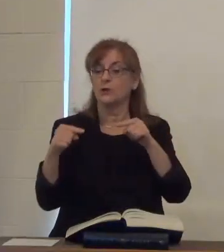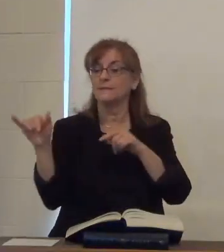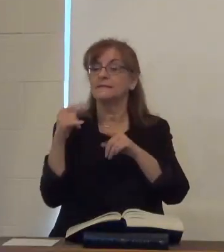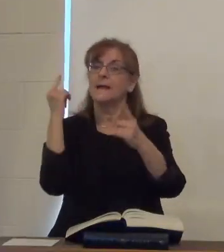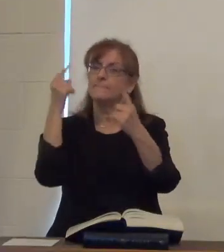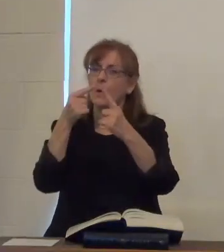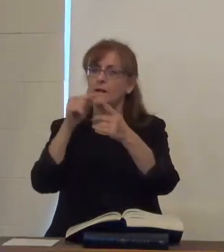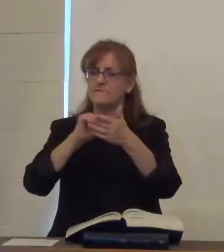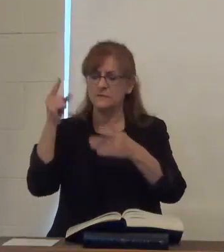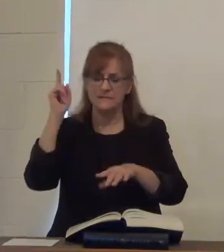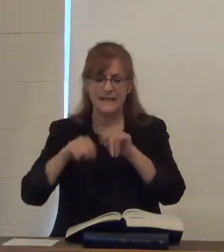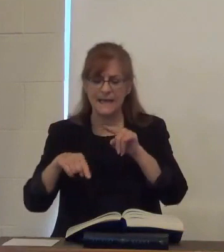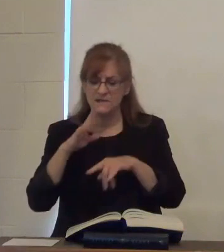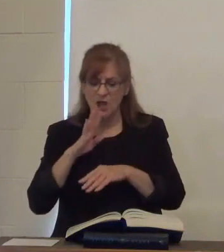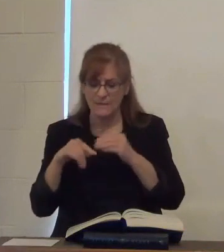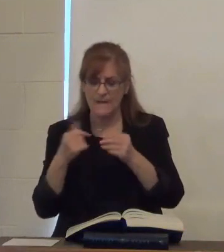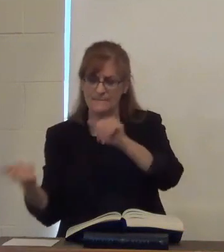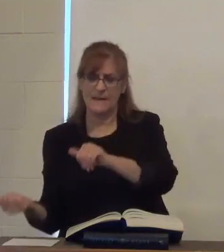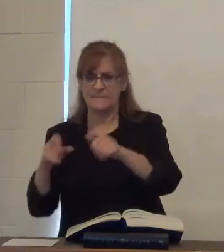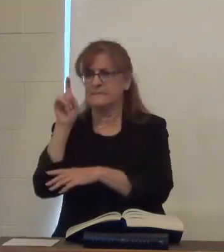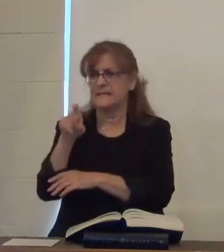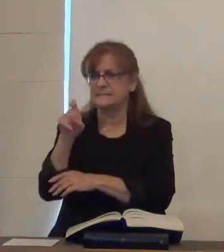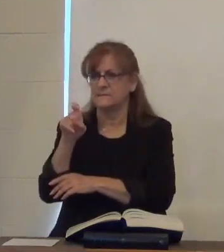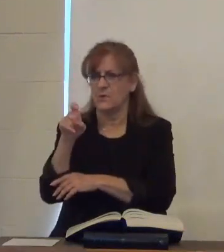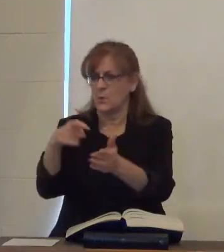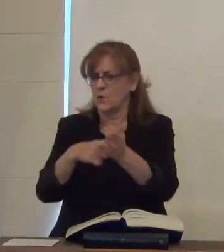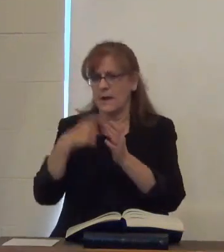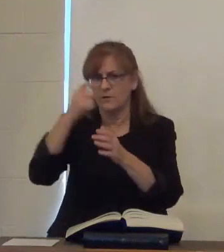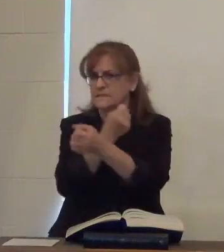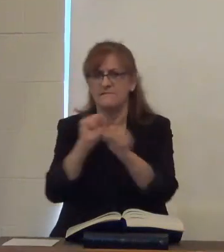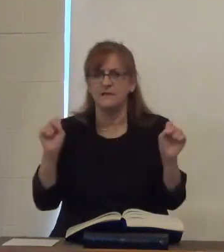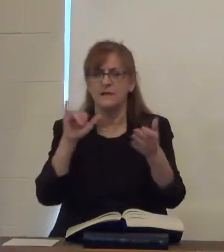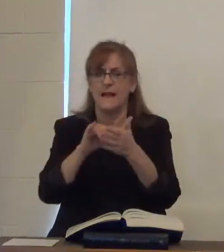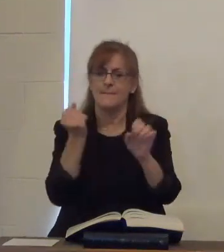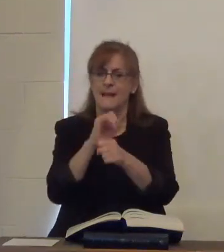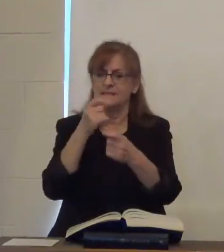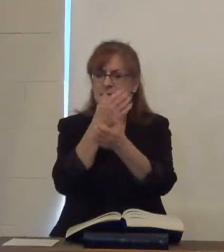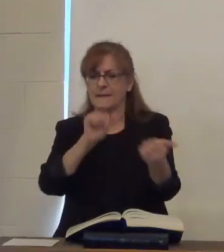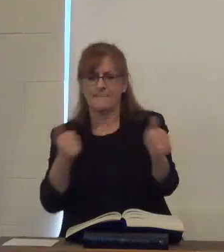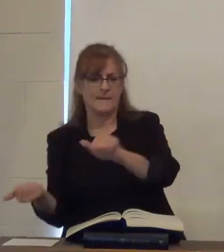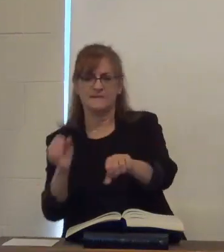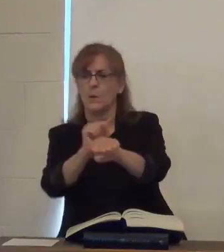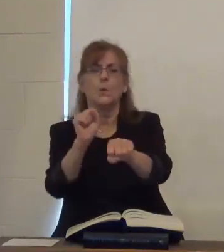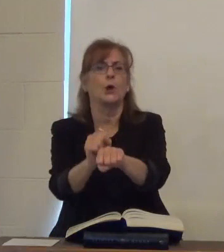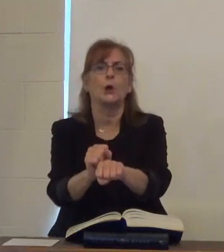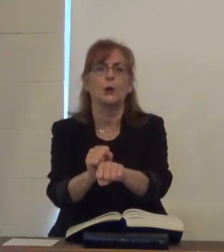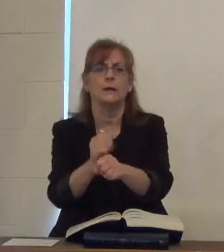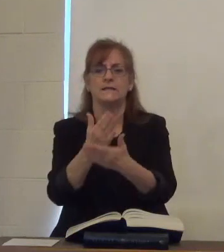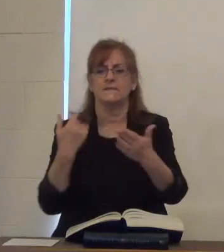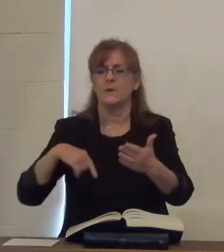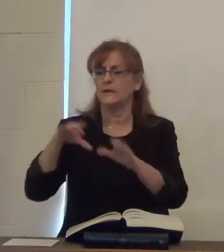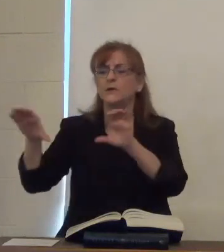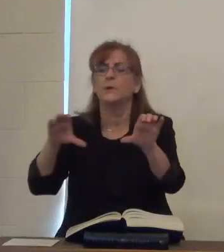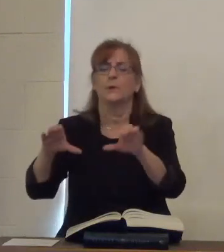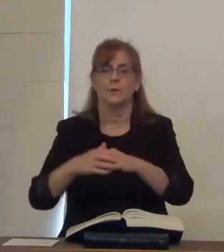The verse can't be talking about baptism being necessary for salvation. That would make it a work, something that we do. The